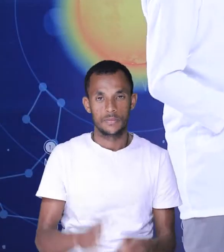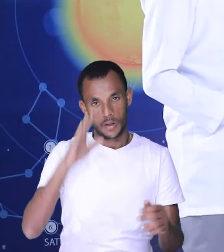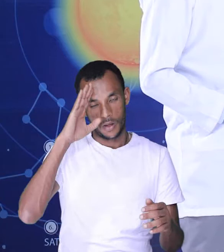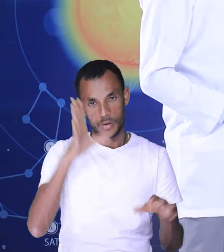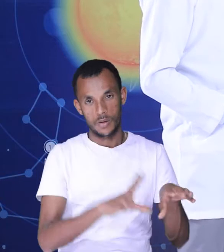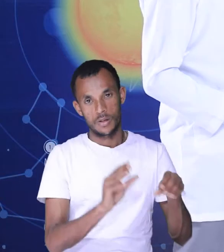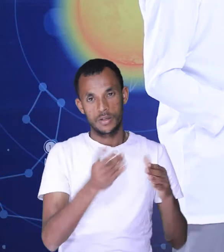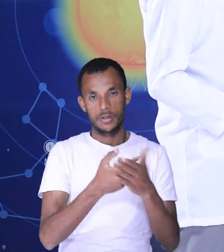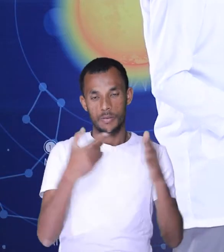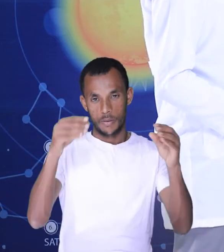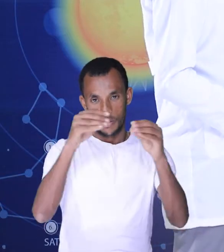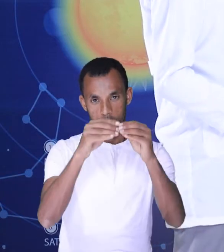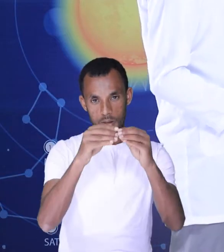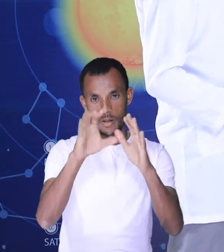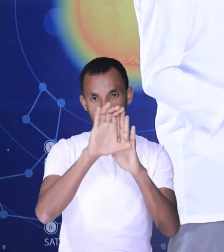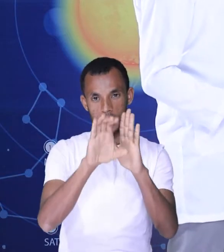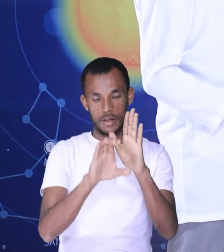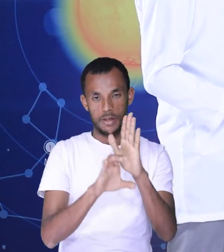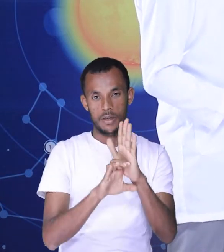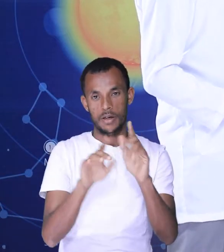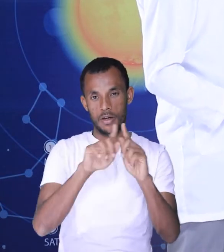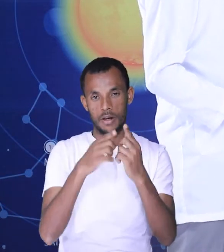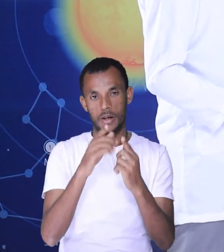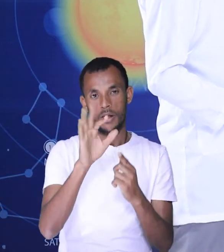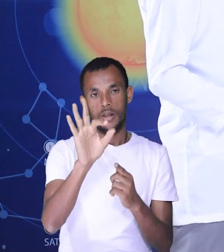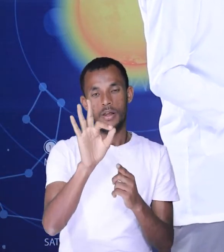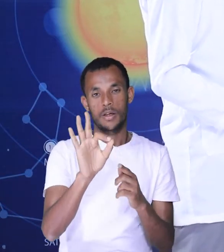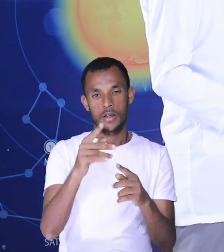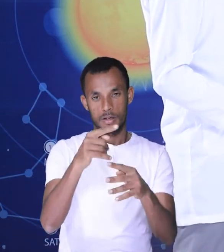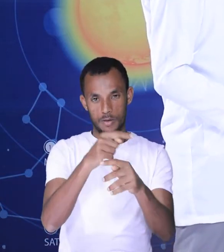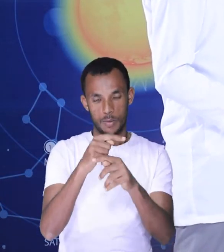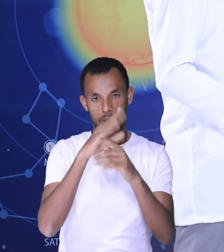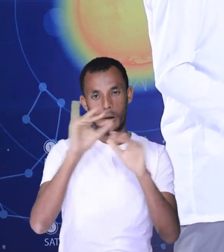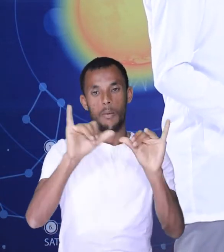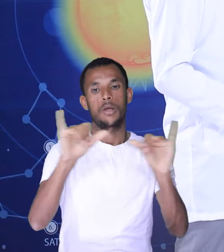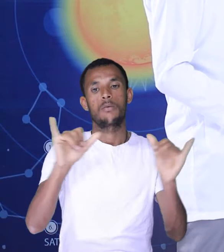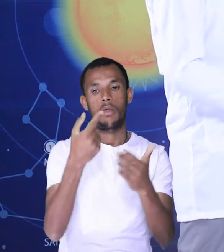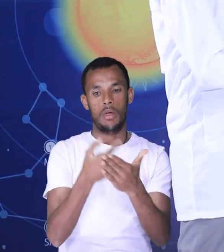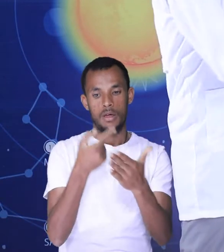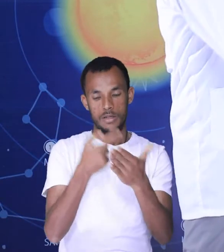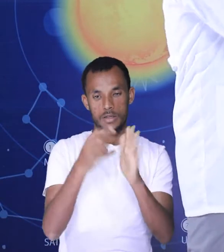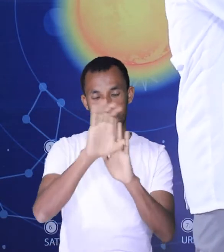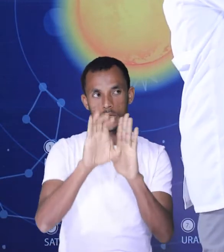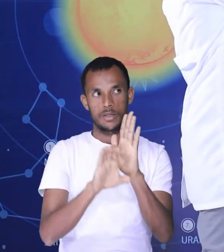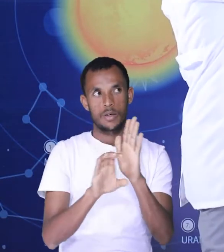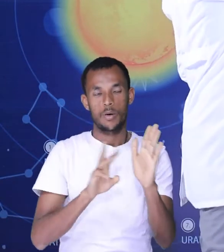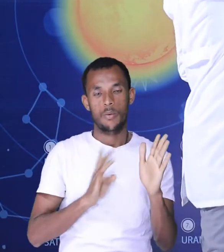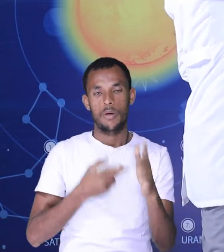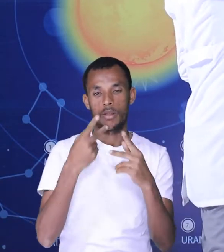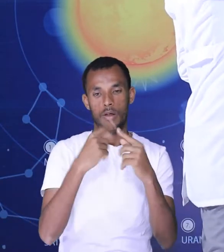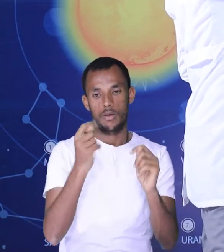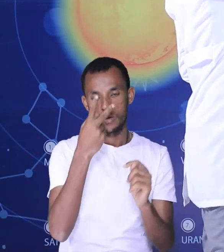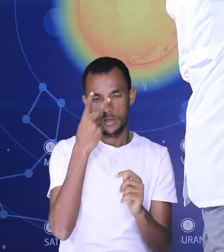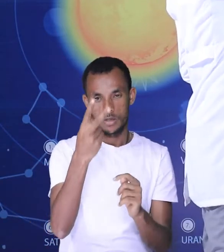student, this mathematics lesson, grade 9, geometry and measurement. Here in this lesson, we'll try to